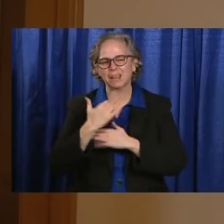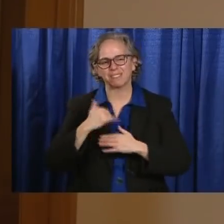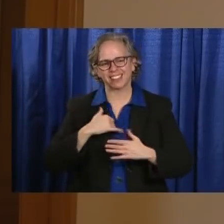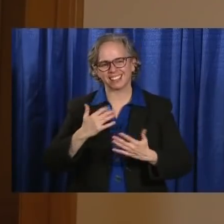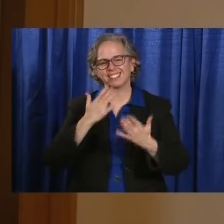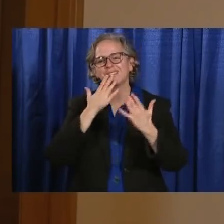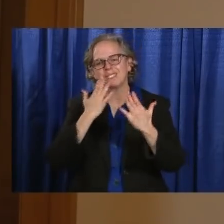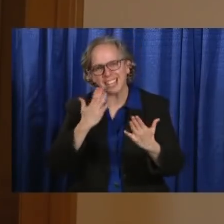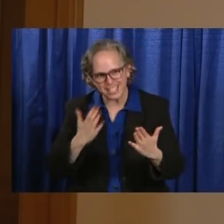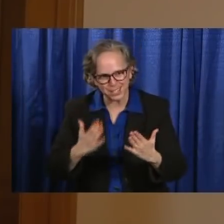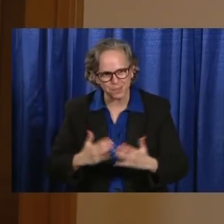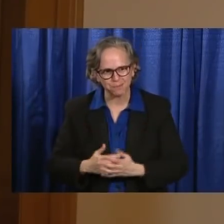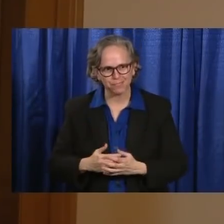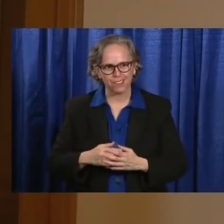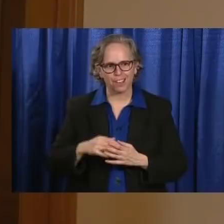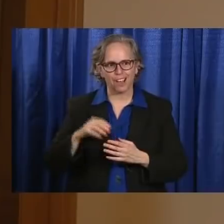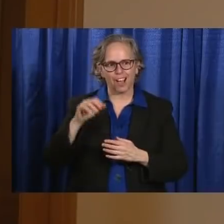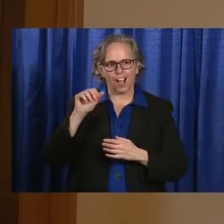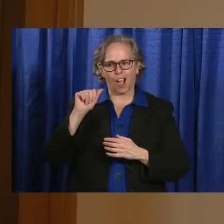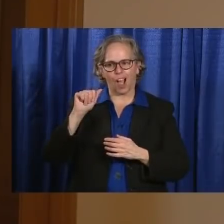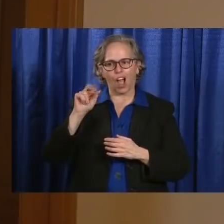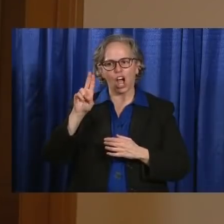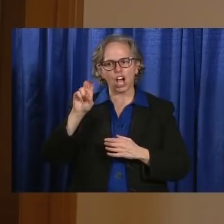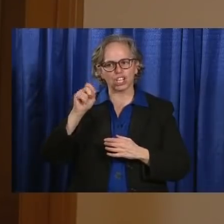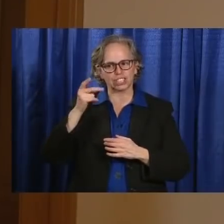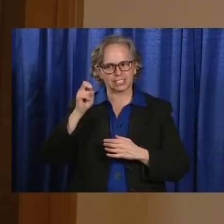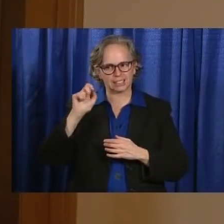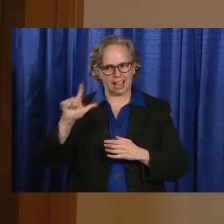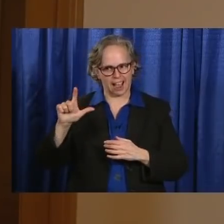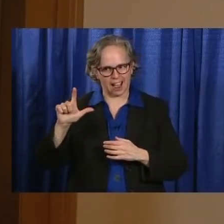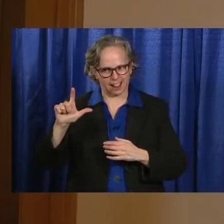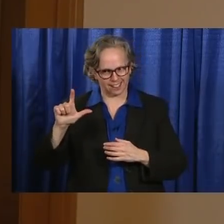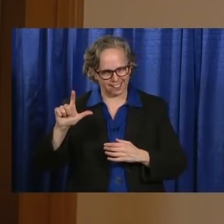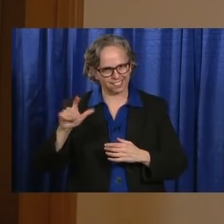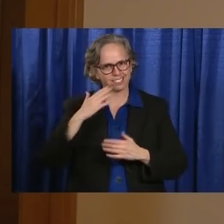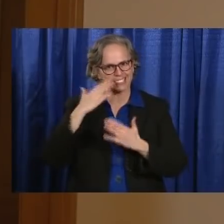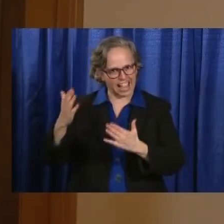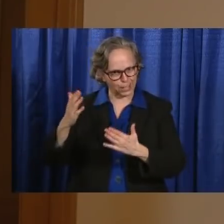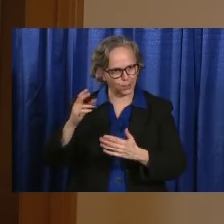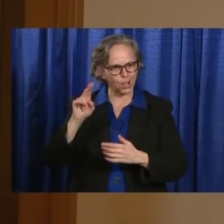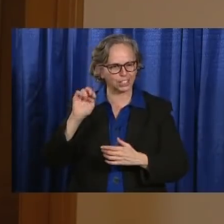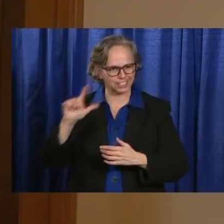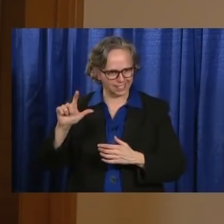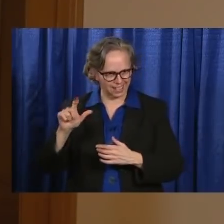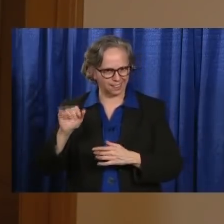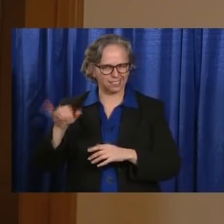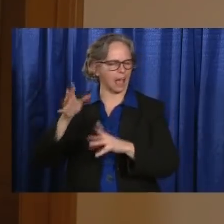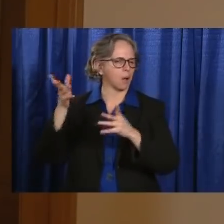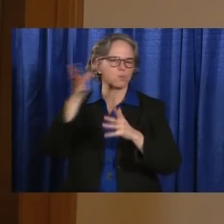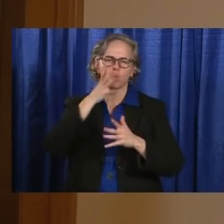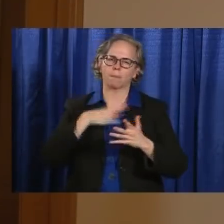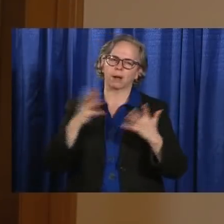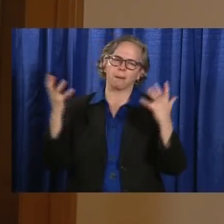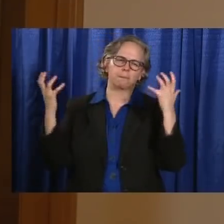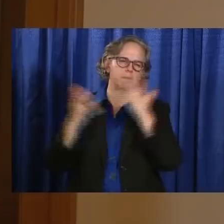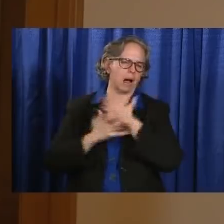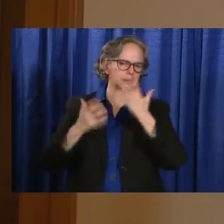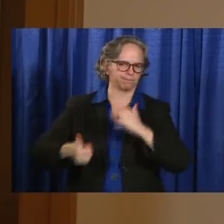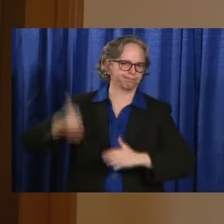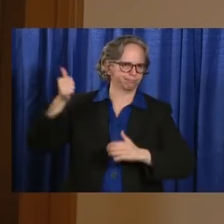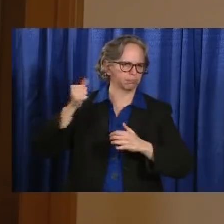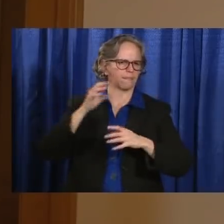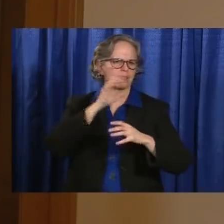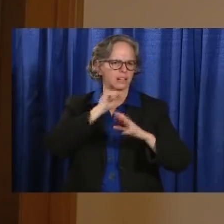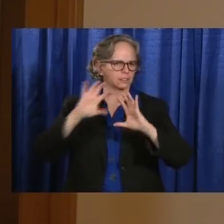You're a pretty amazing person. I have a lot I want to share with you today. You know, we try to be lighthearted because we